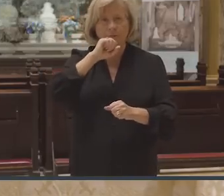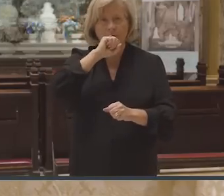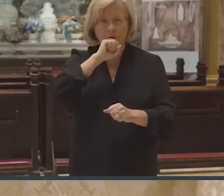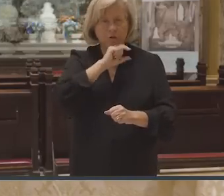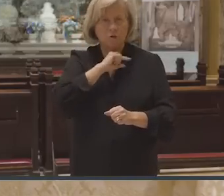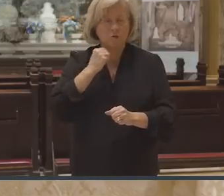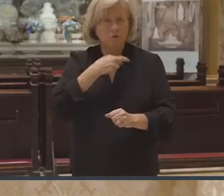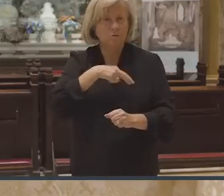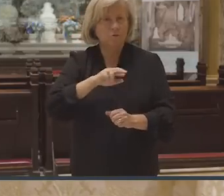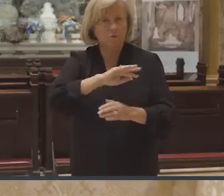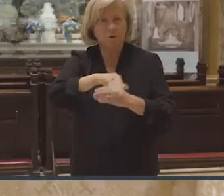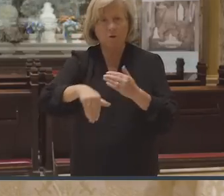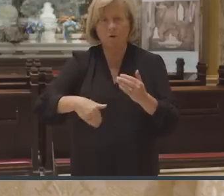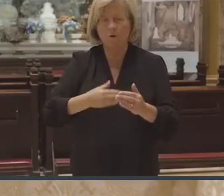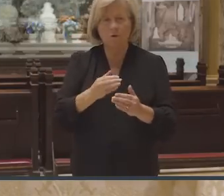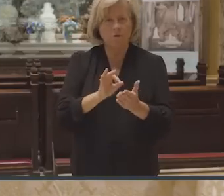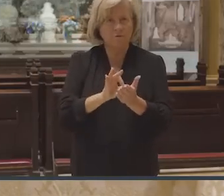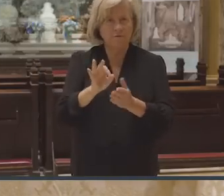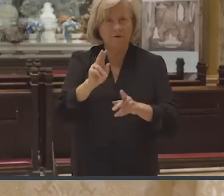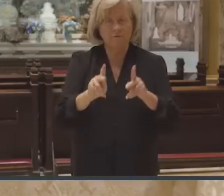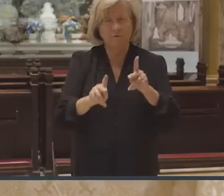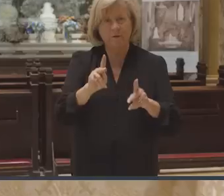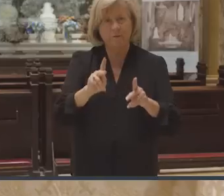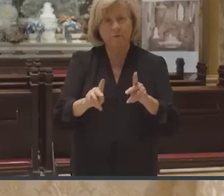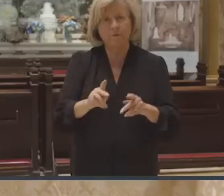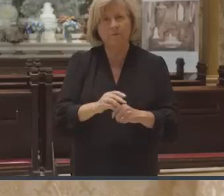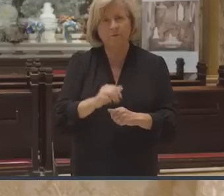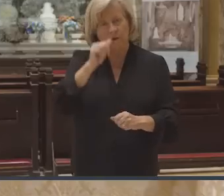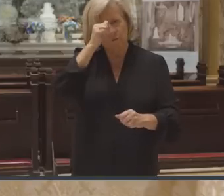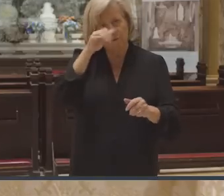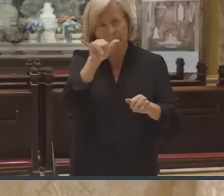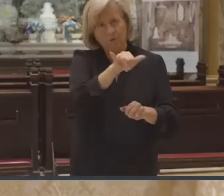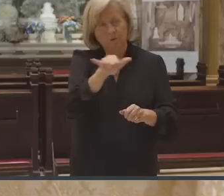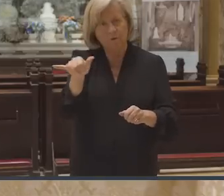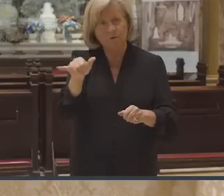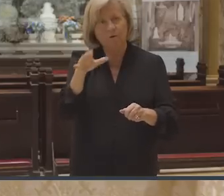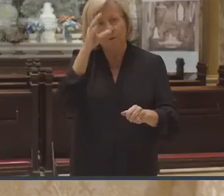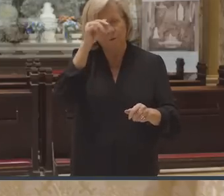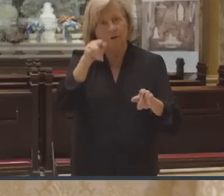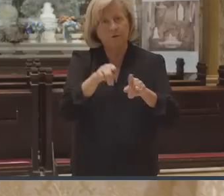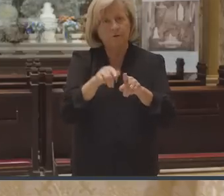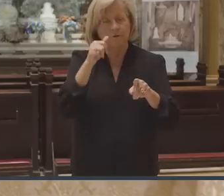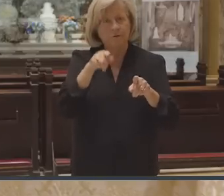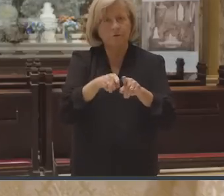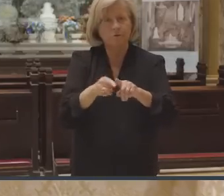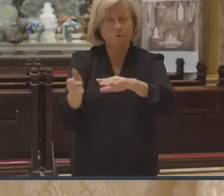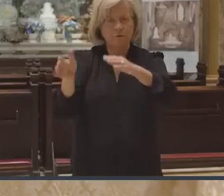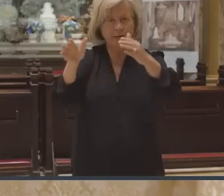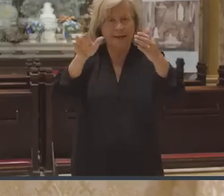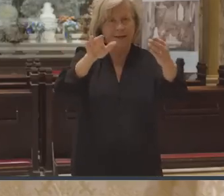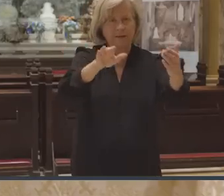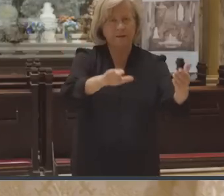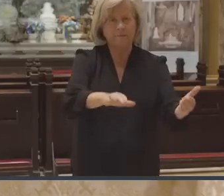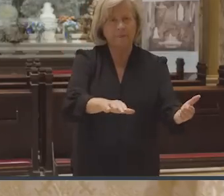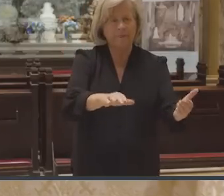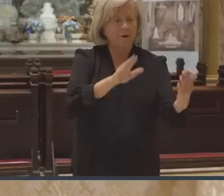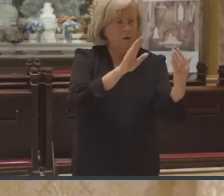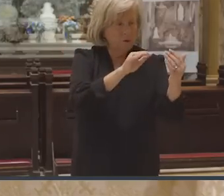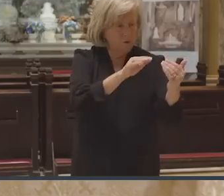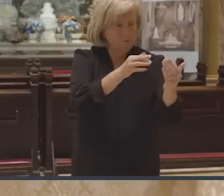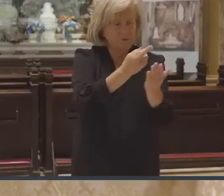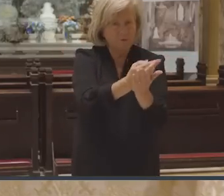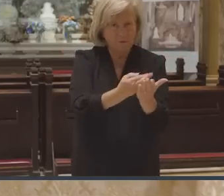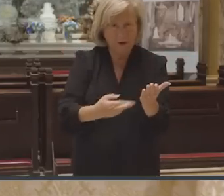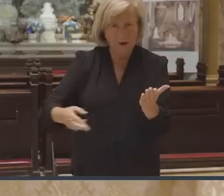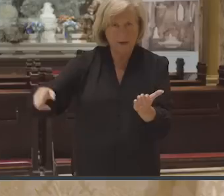religious, and all your faithful people. Remember also our brothers and sisters who have fallen asleep in the hope of the resurrection